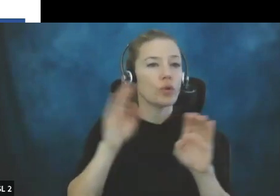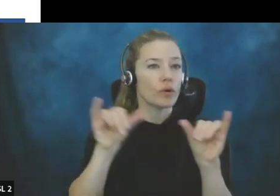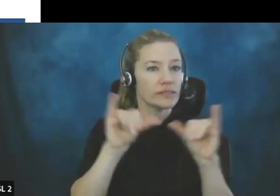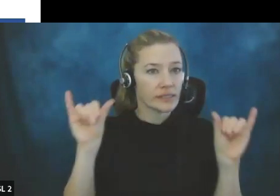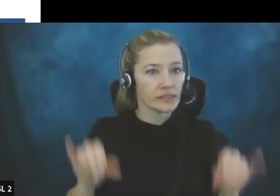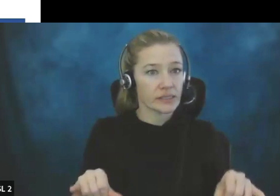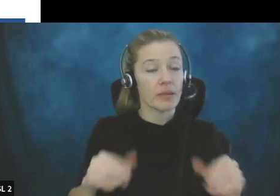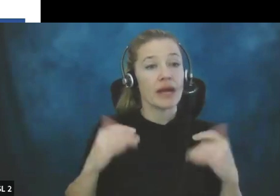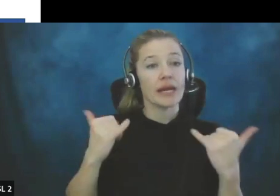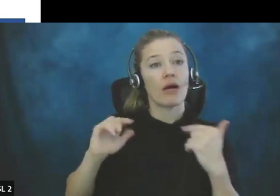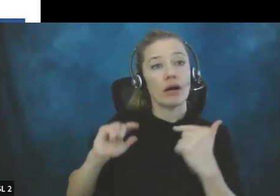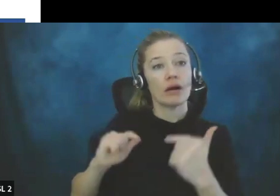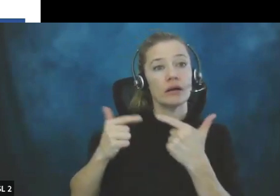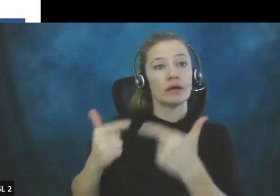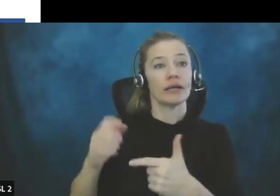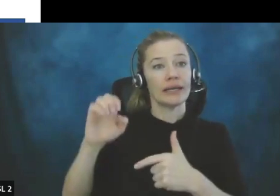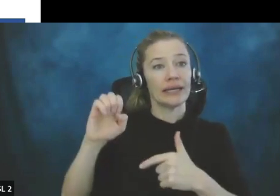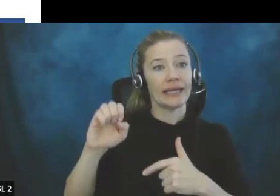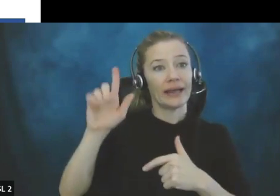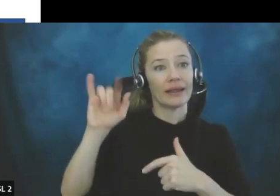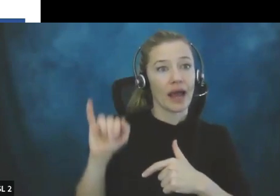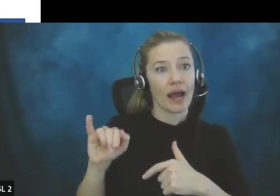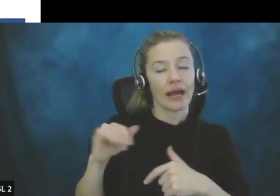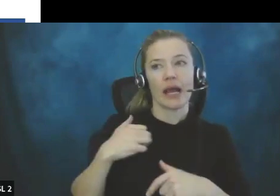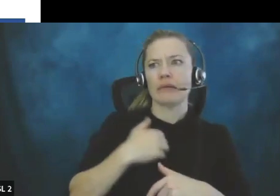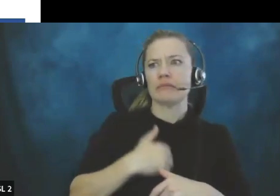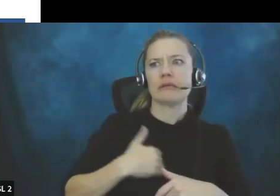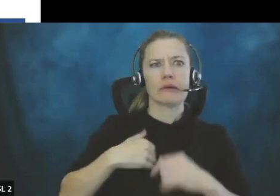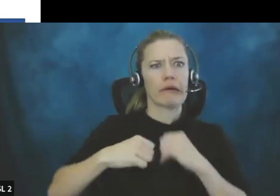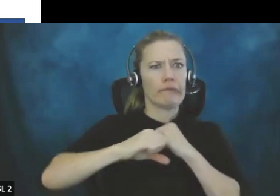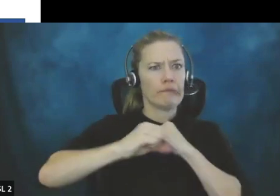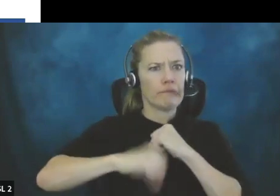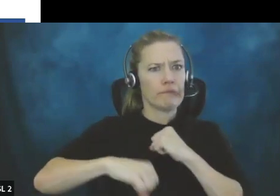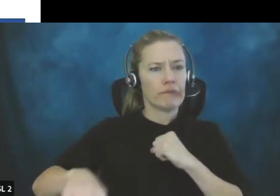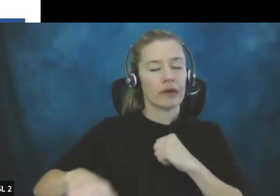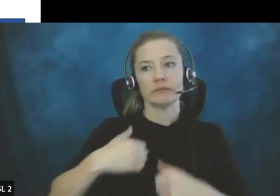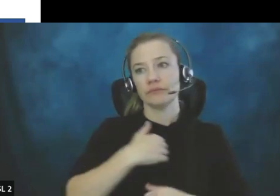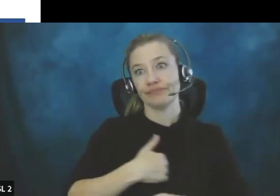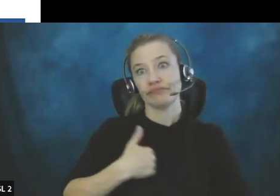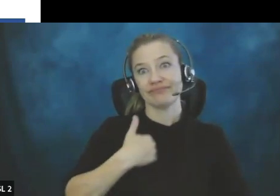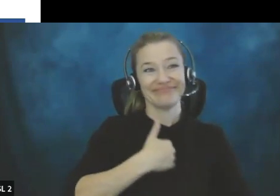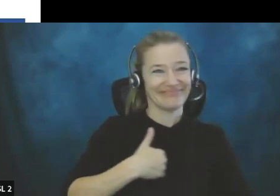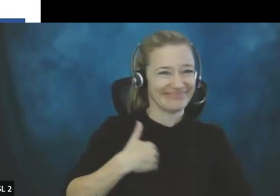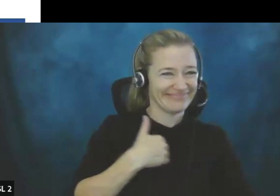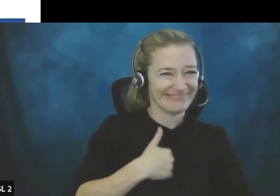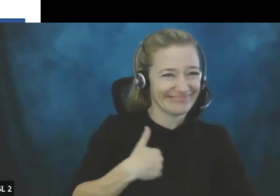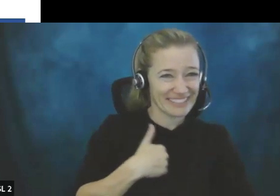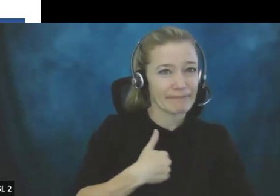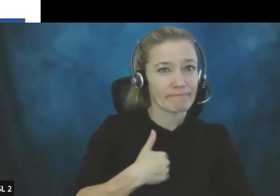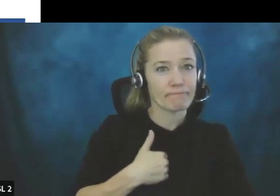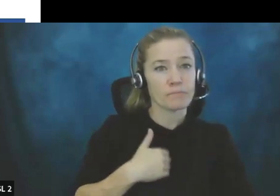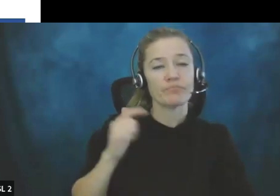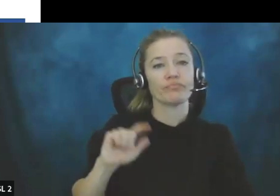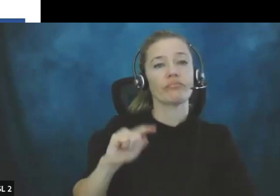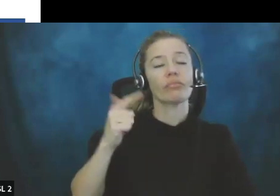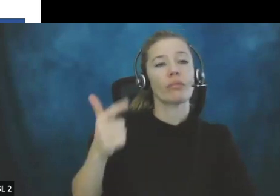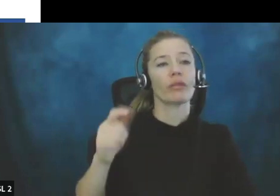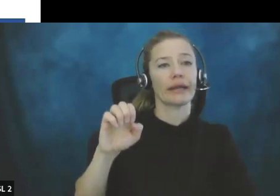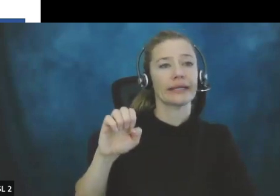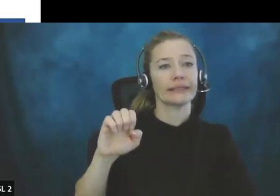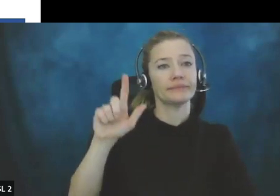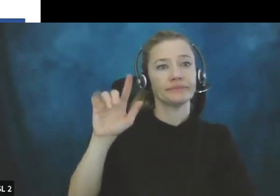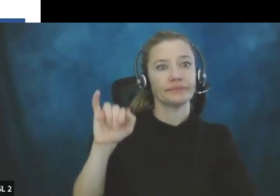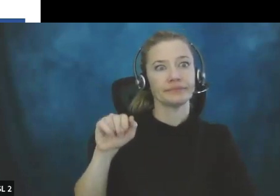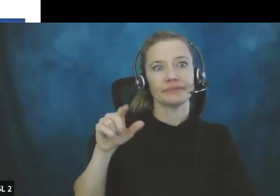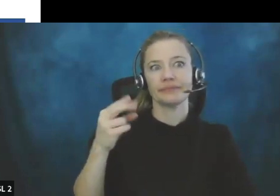state. And with that, I do want to give it over to Eli. I'm so sorry it's taken so long. I apologize.